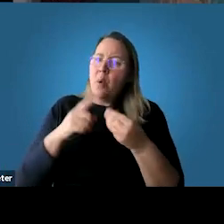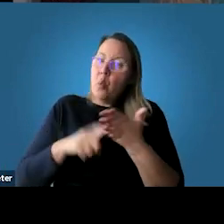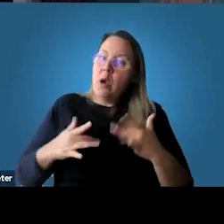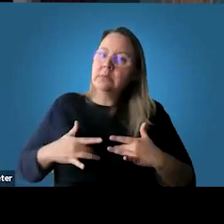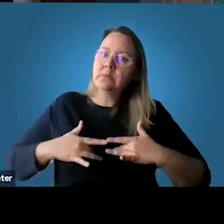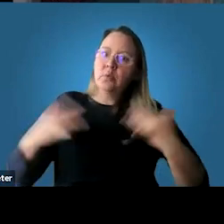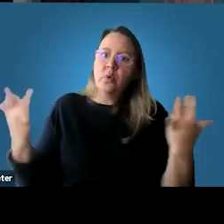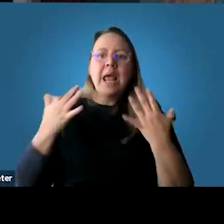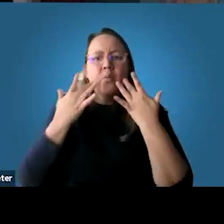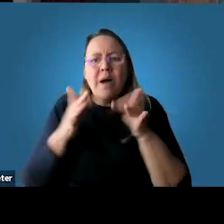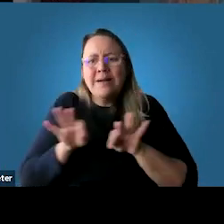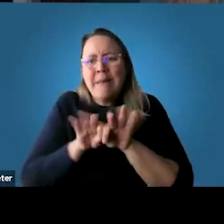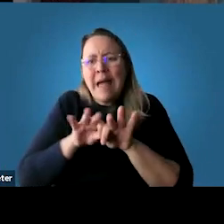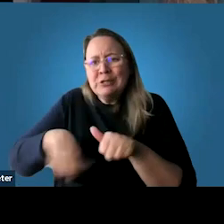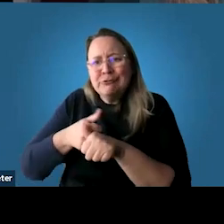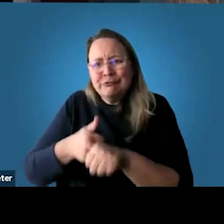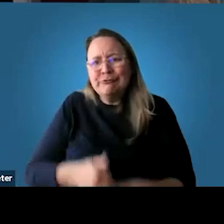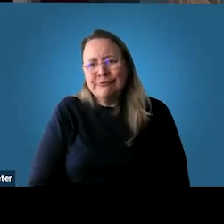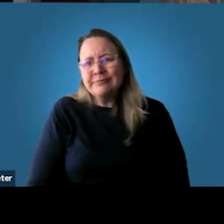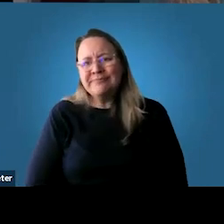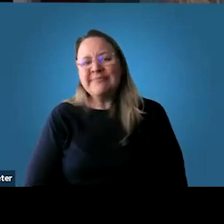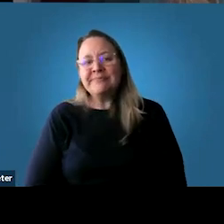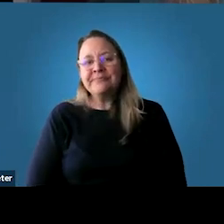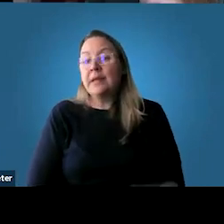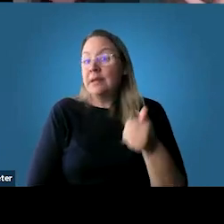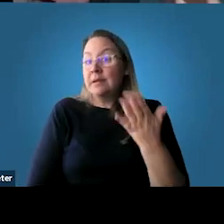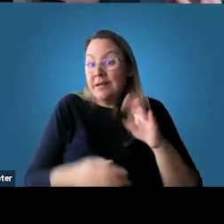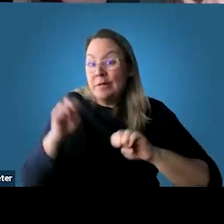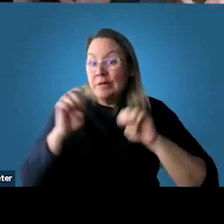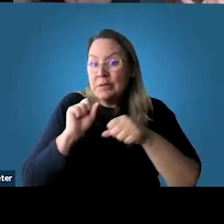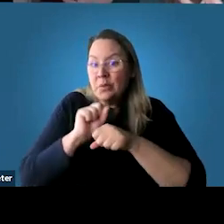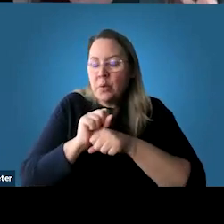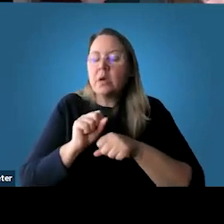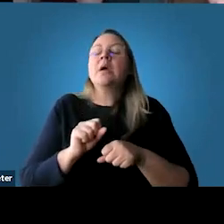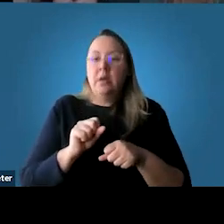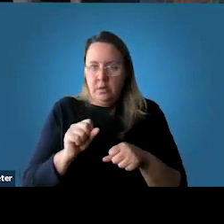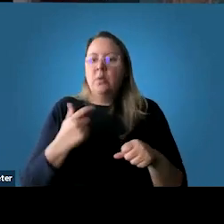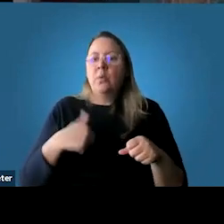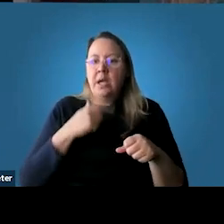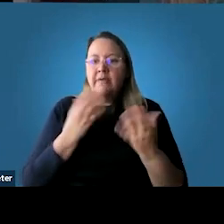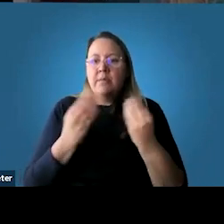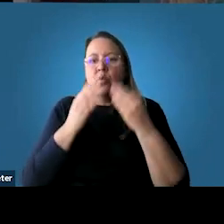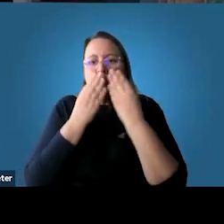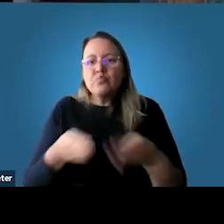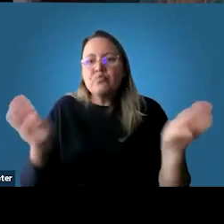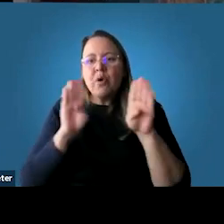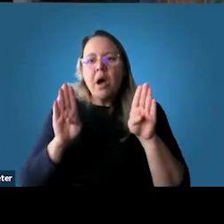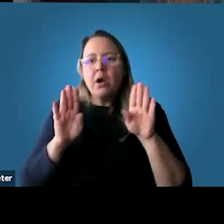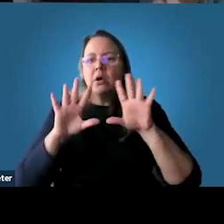and why it matters. Thanks to this evaluation work, we're able to situate ourselves in a broader